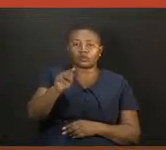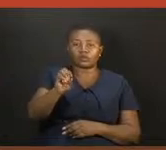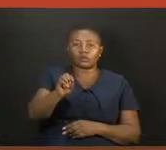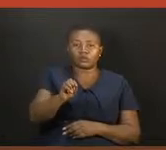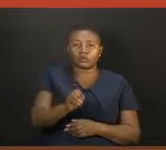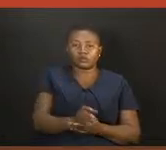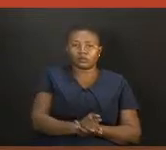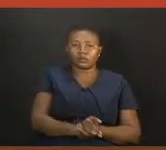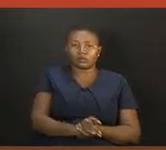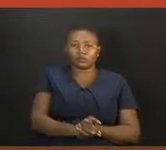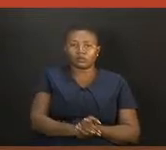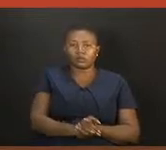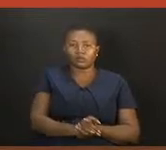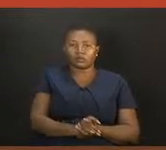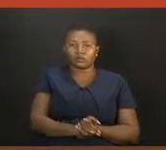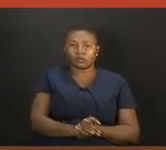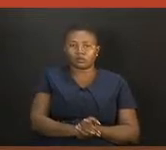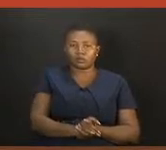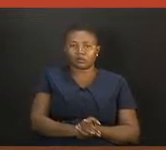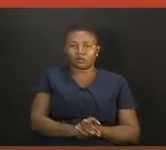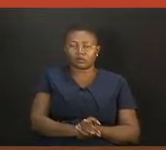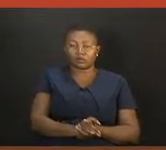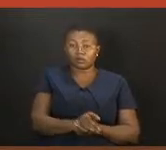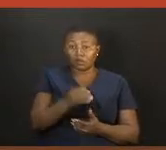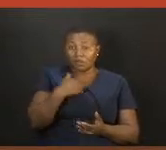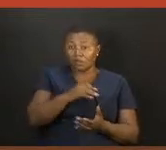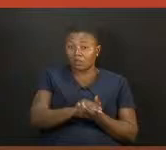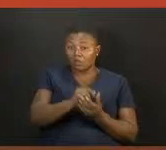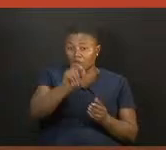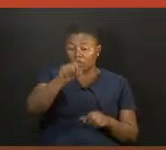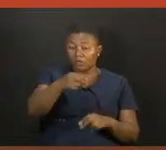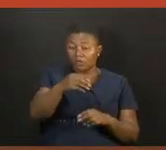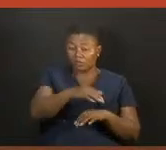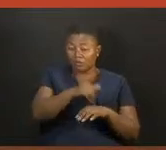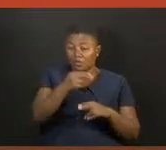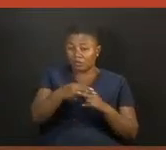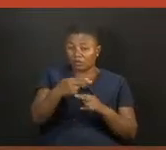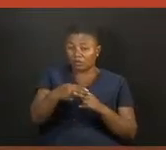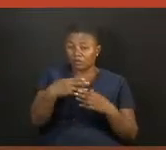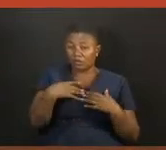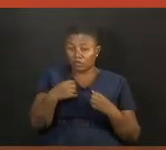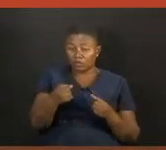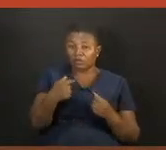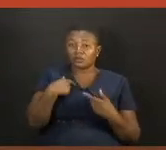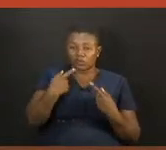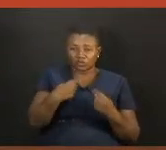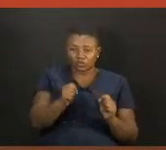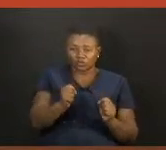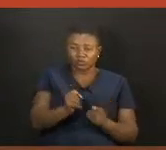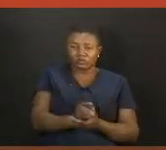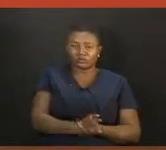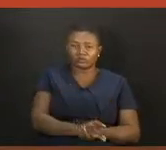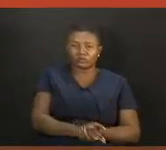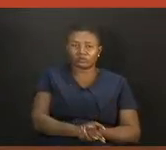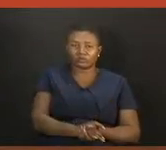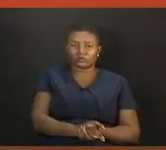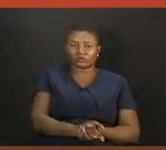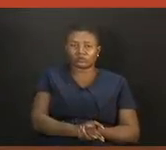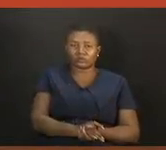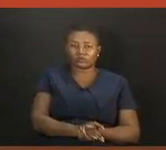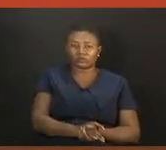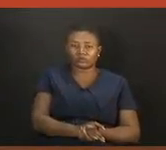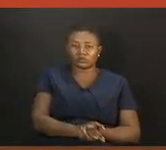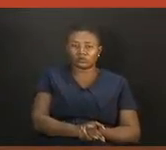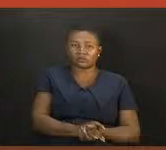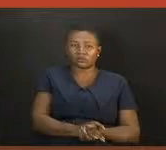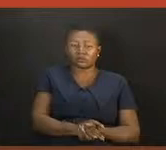opportunity. I hope you'll be able to mention all the names well. I'll try. Is that the caveat that you will try?